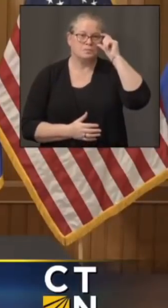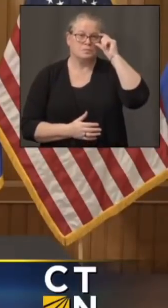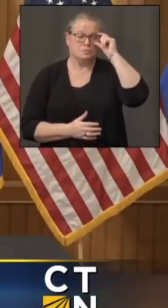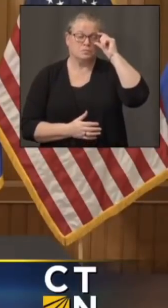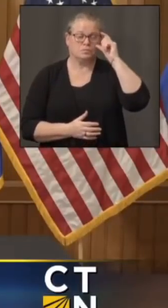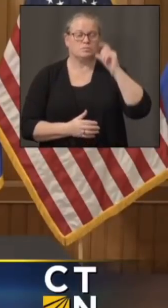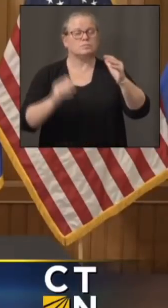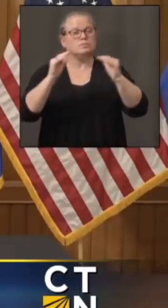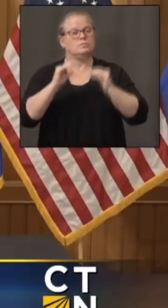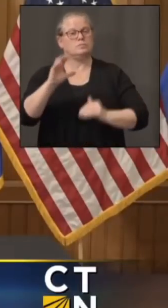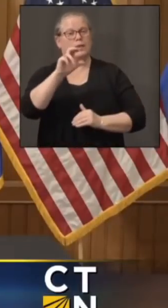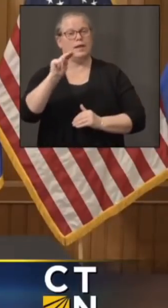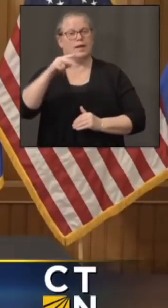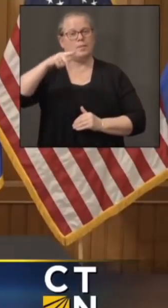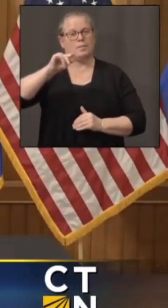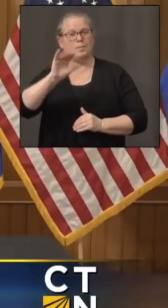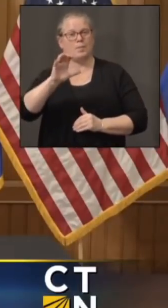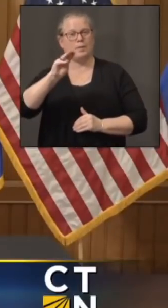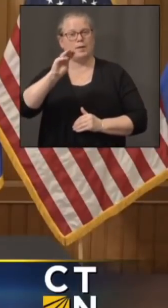Connecticut Public Media.